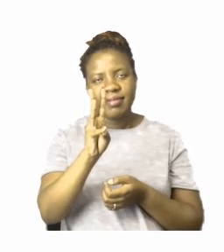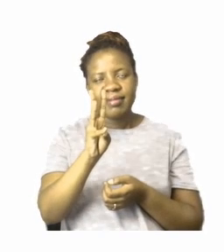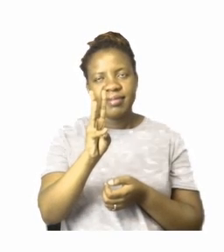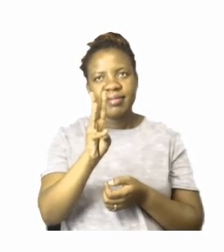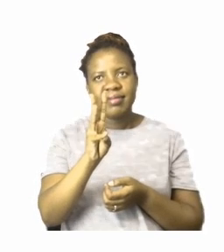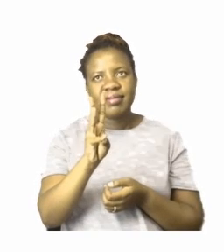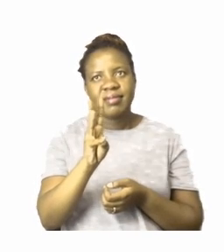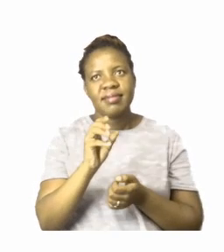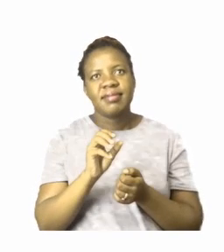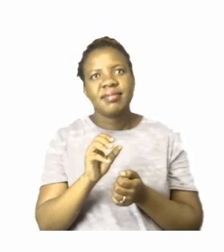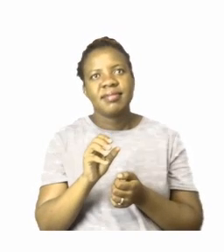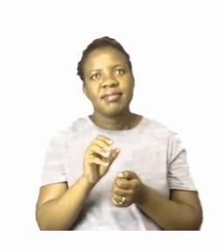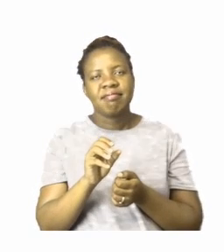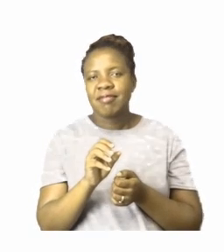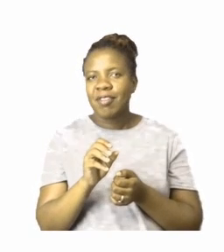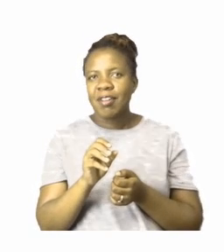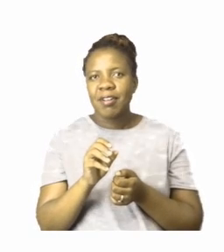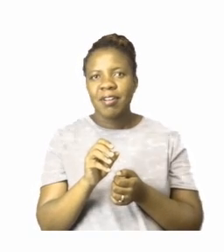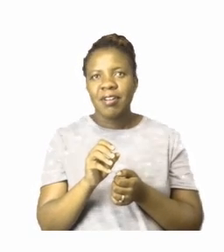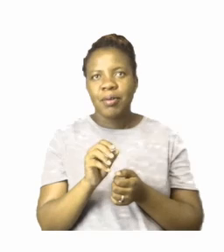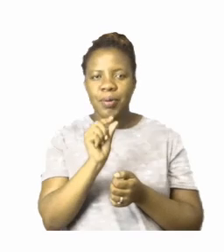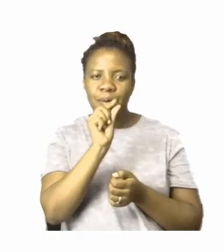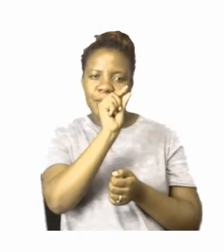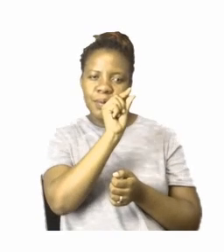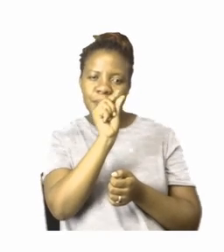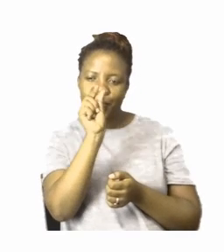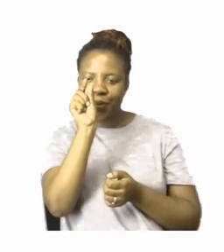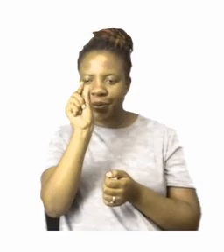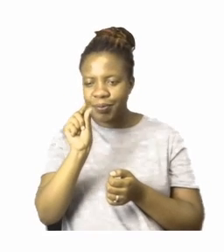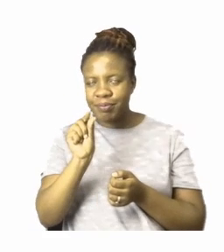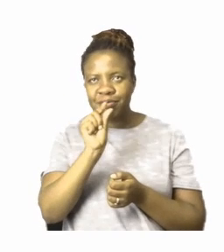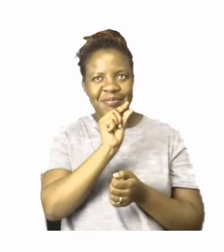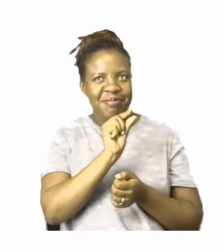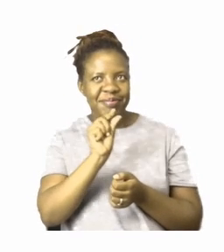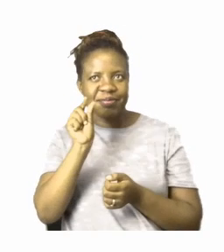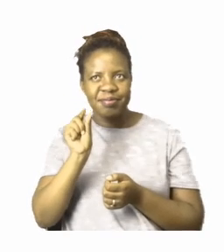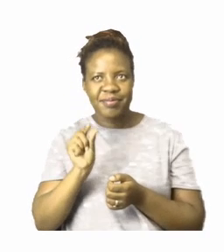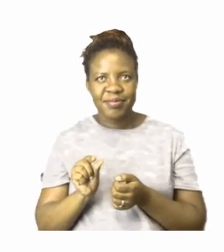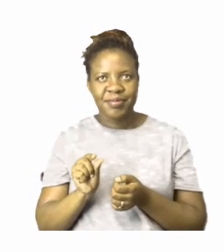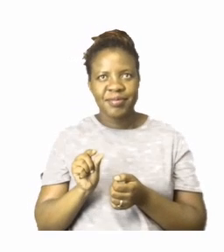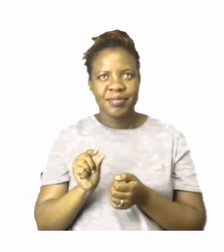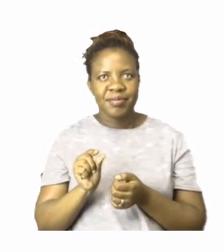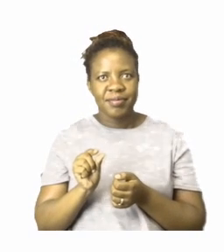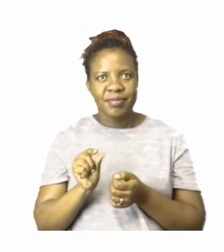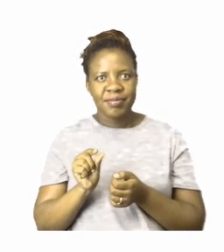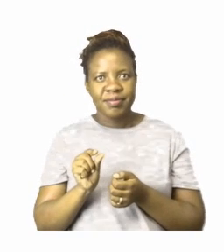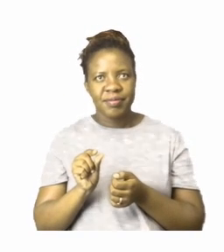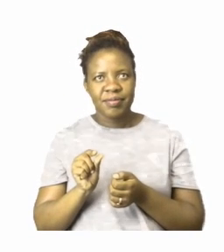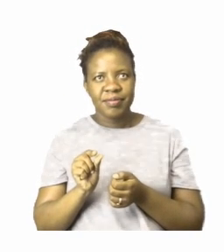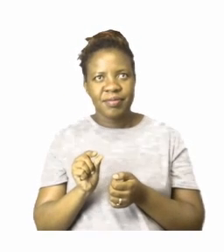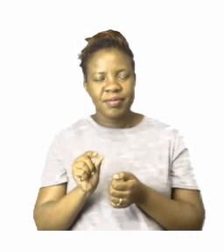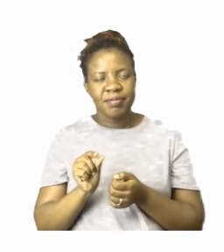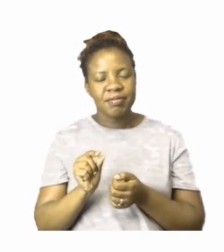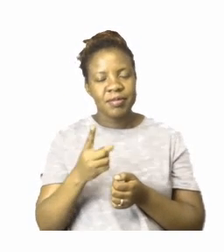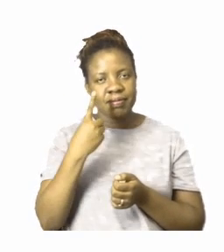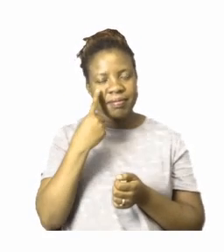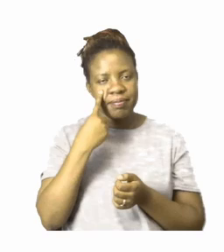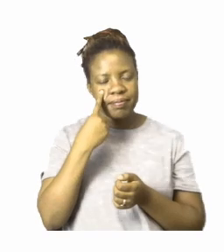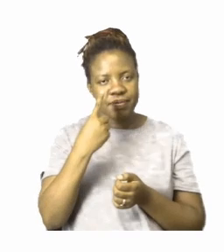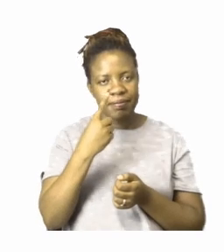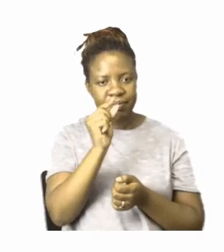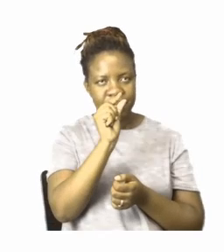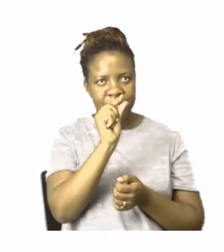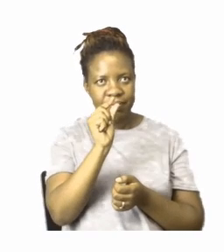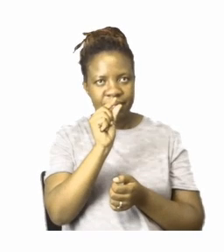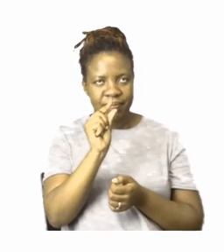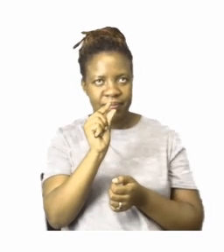have a fun crossword puzzle. Now here we have to do sight words. Now you will see